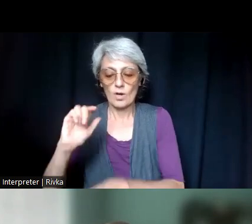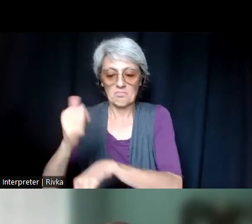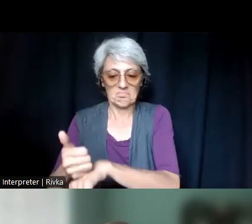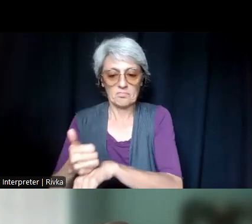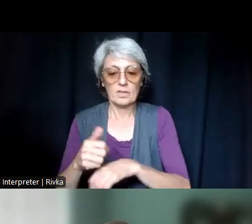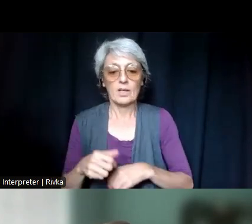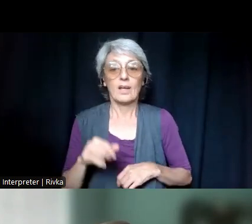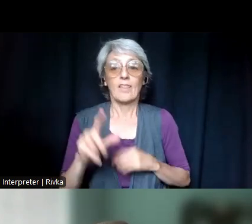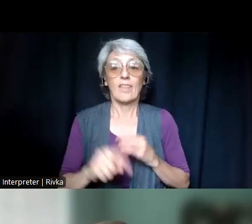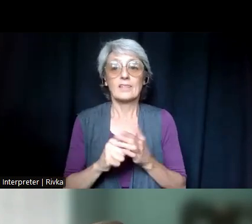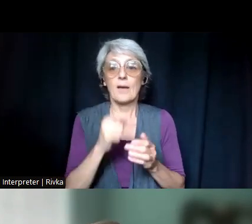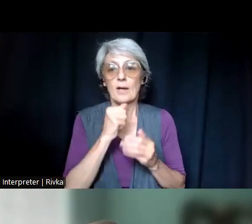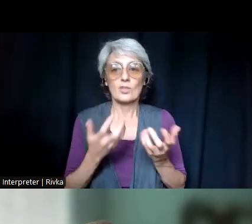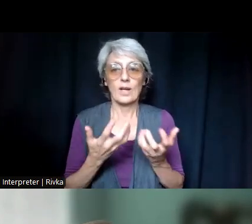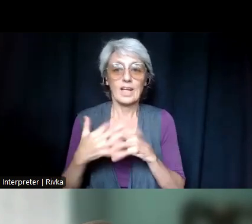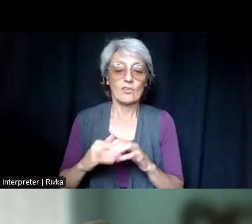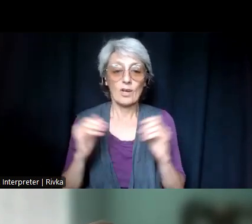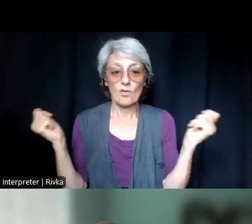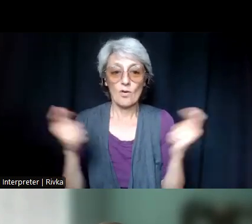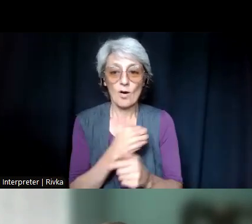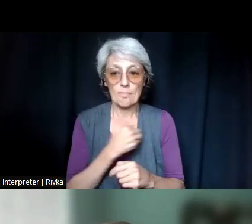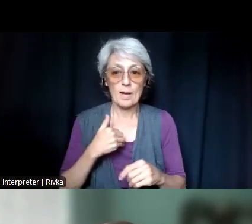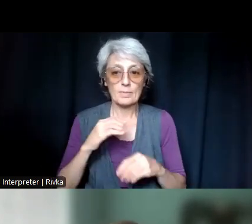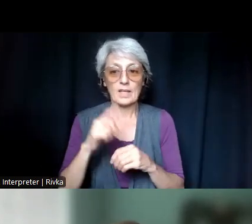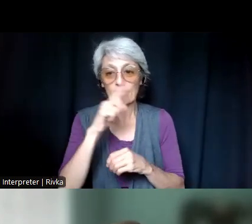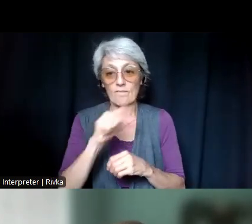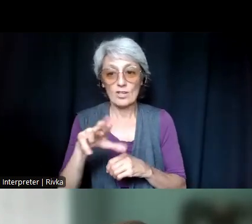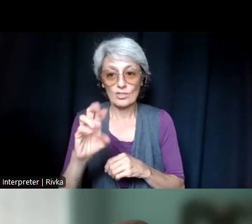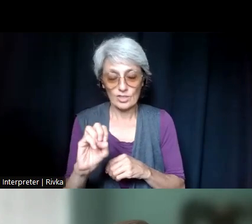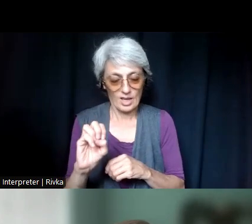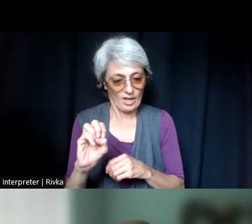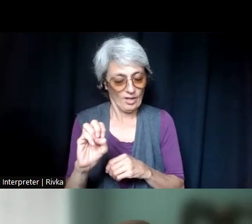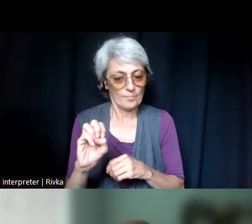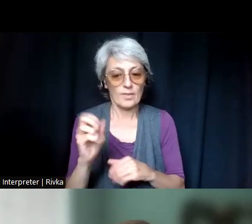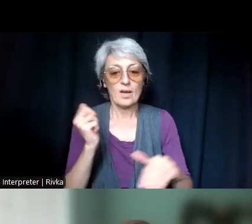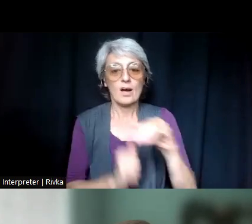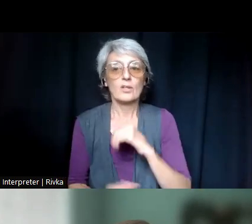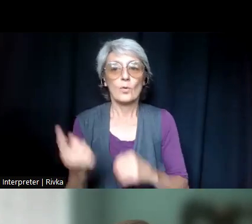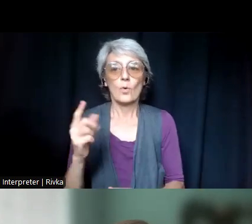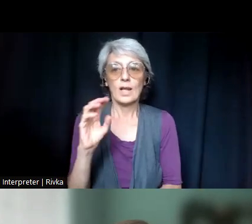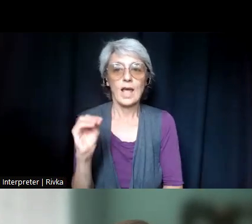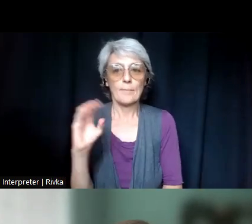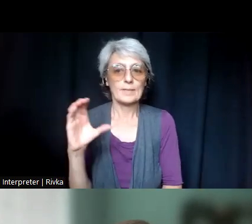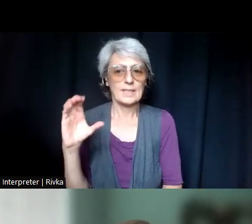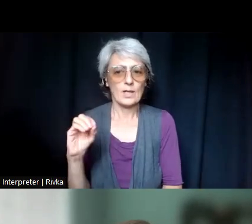integrated services for all members in foster care under one MCO.